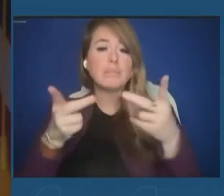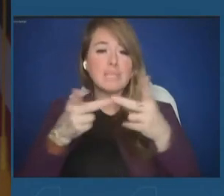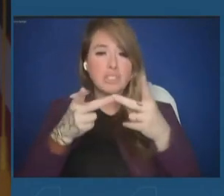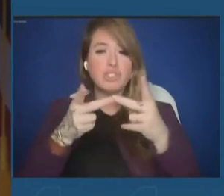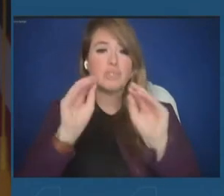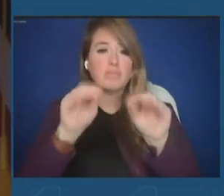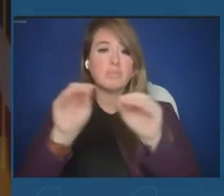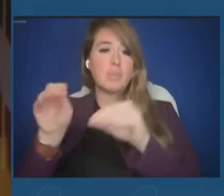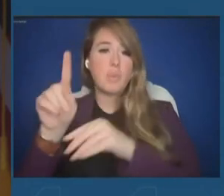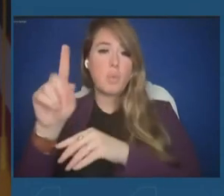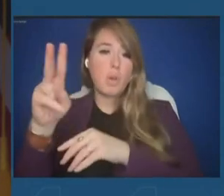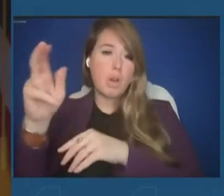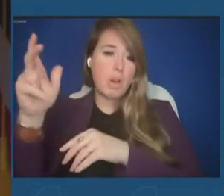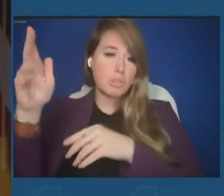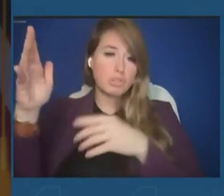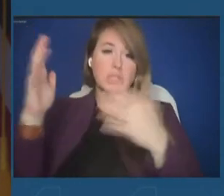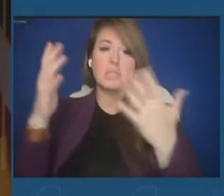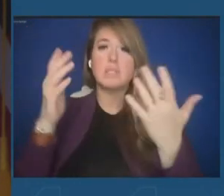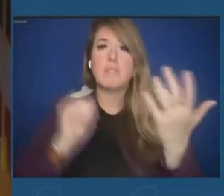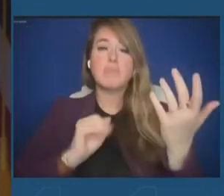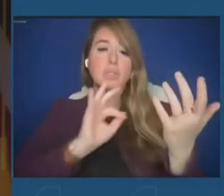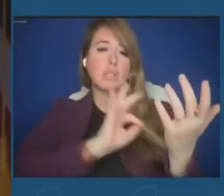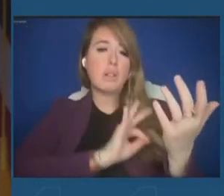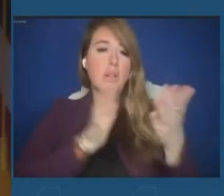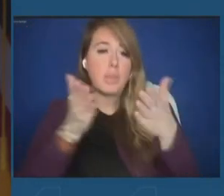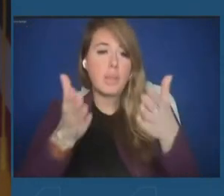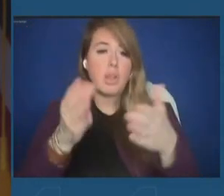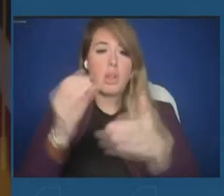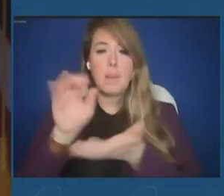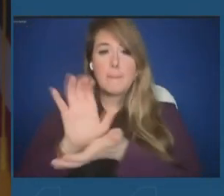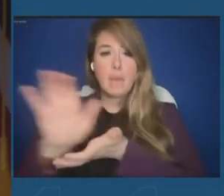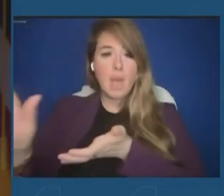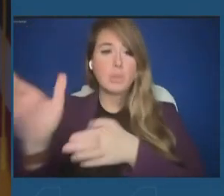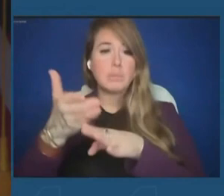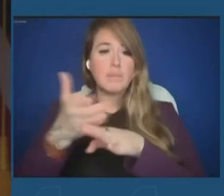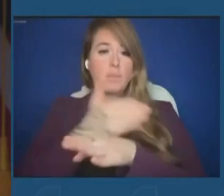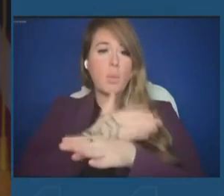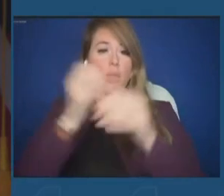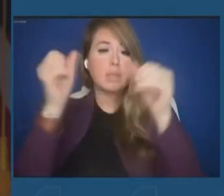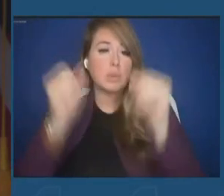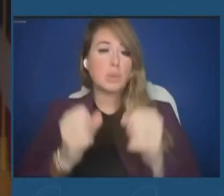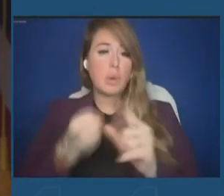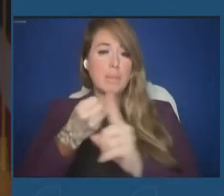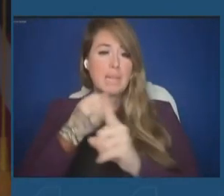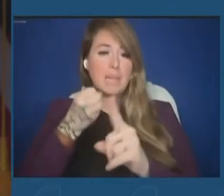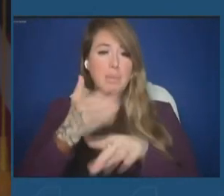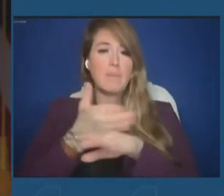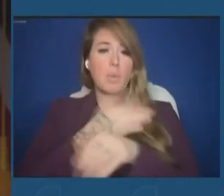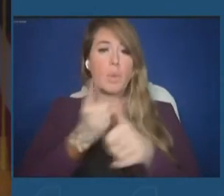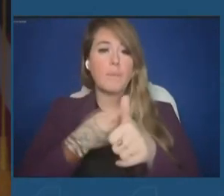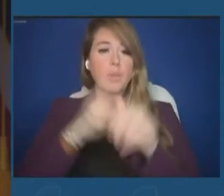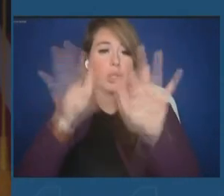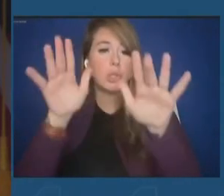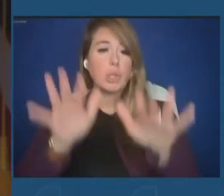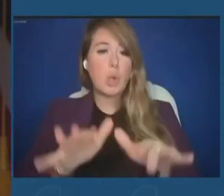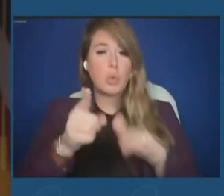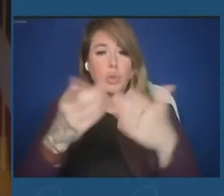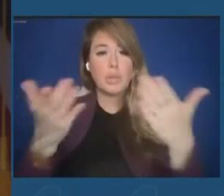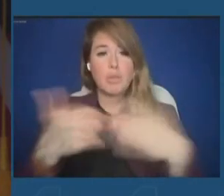and hundreds of personnel and plows before the storm even hit. Before the first snows came, you were here on the